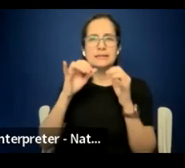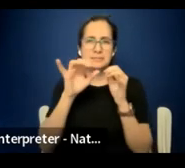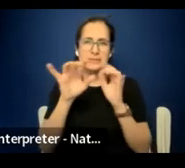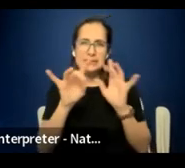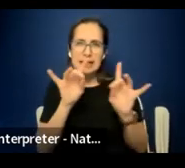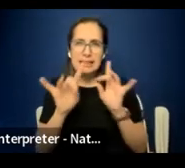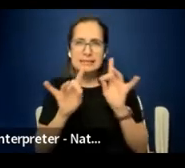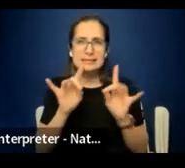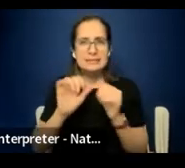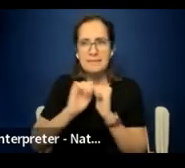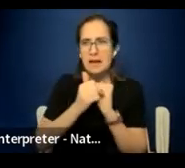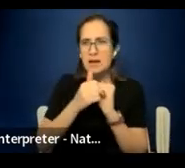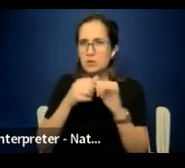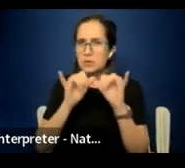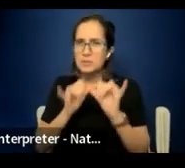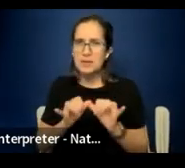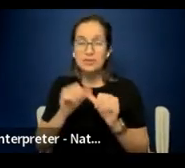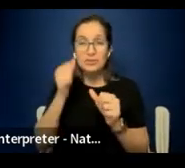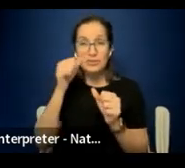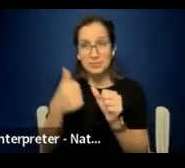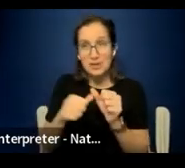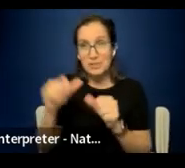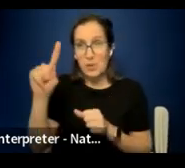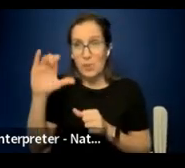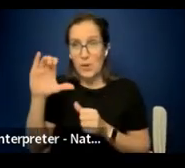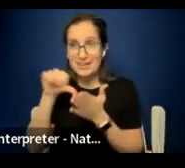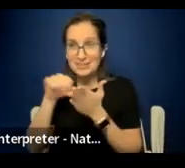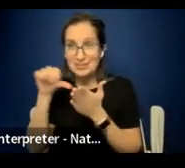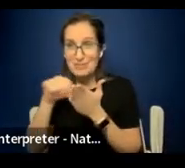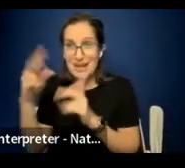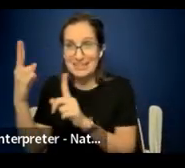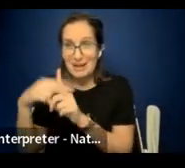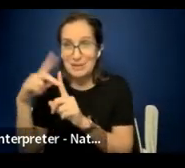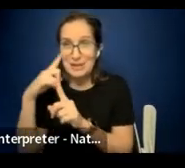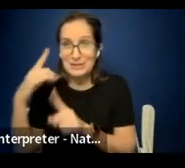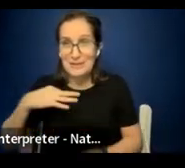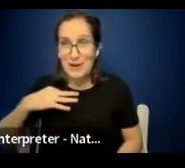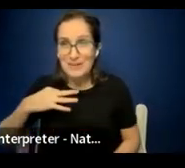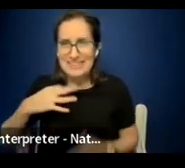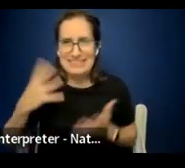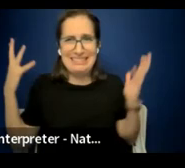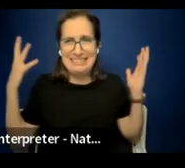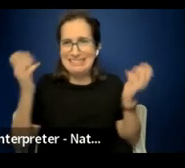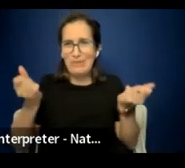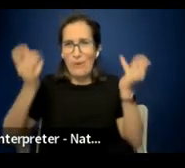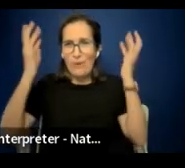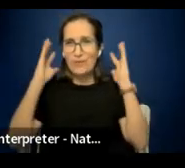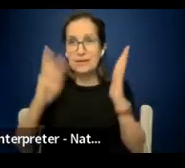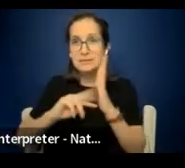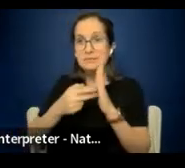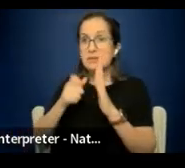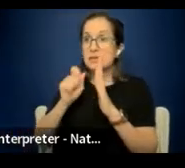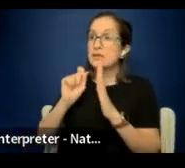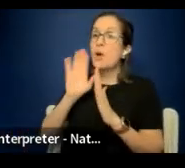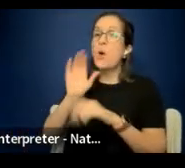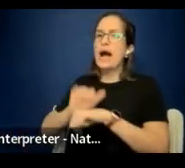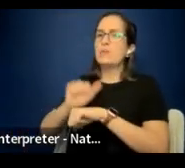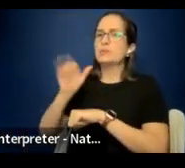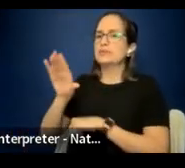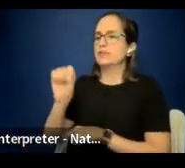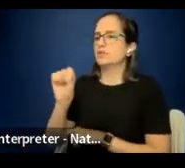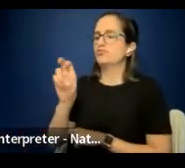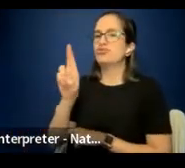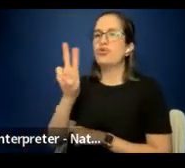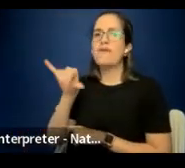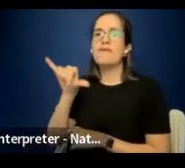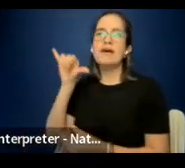like that 100-page sort of, you know, intake application. You want to make sure you're not sending volunteers a 100-question survey because they're not going to answer it. So really